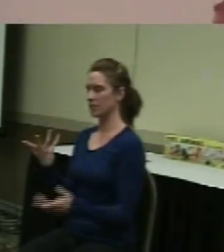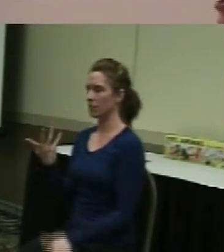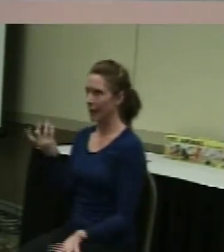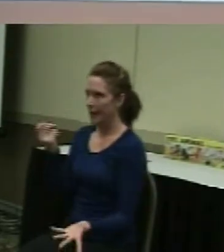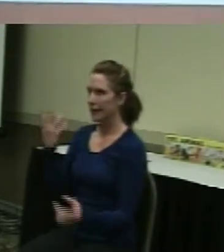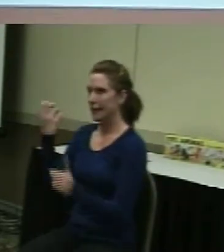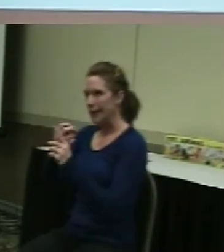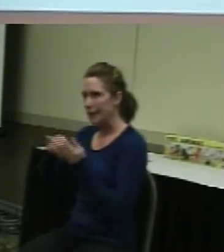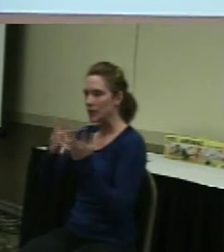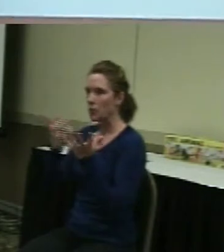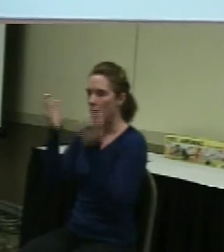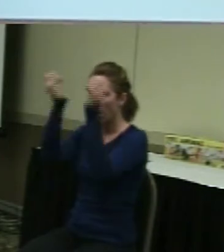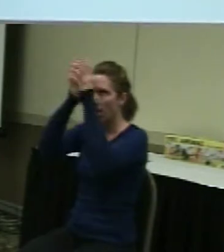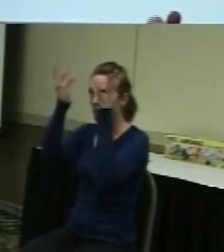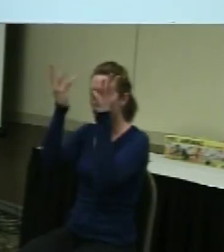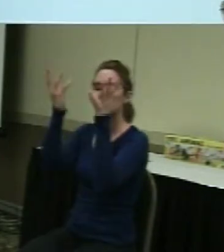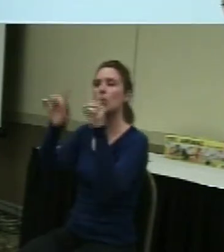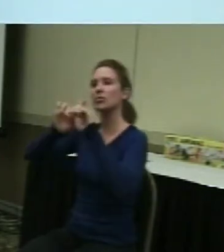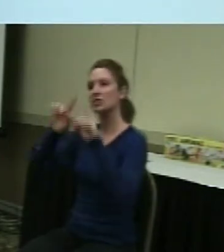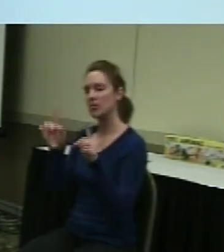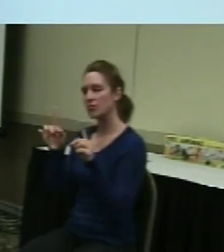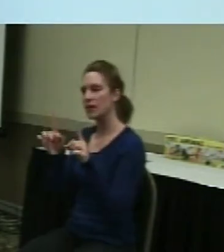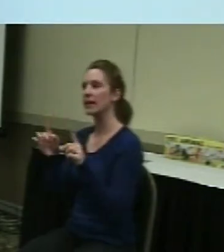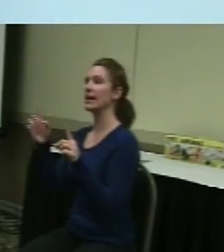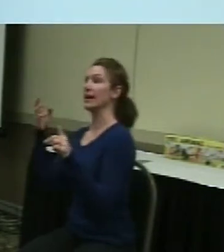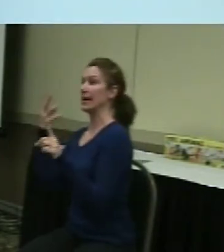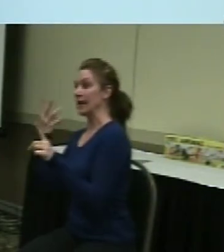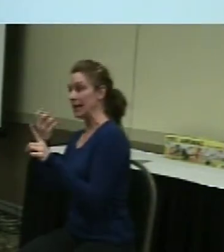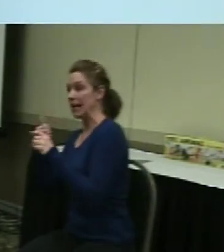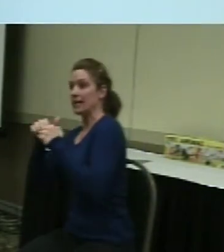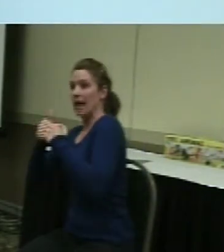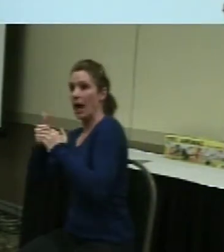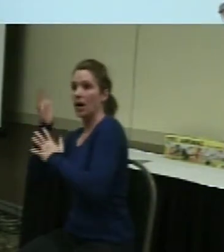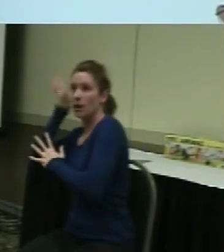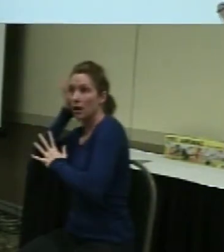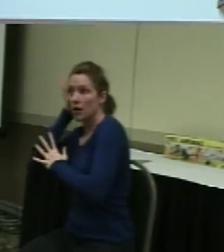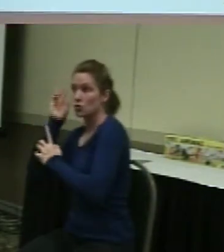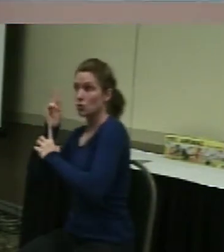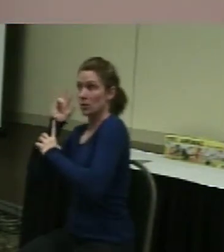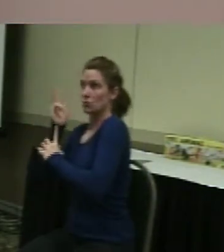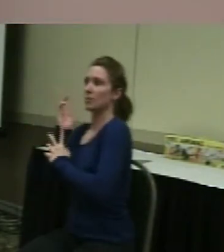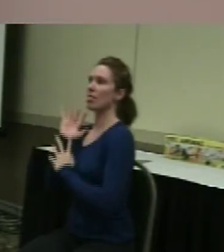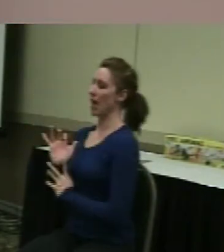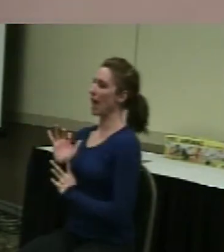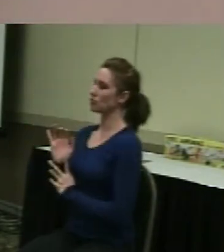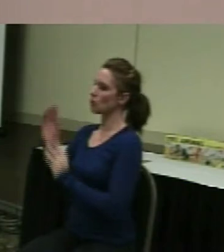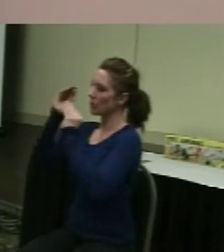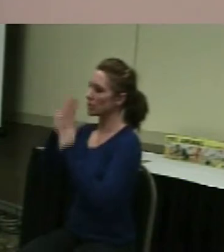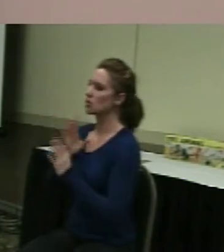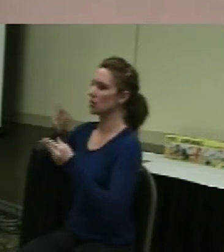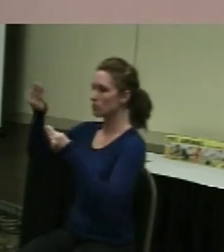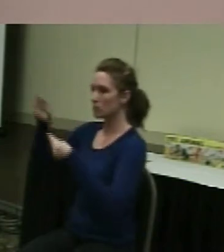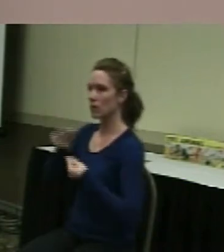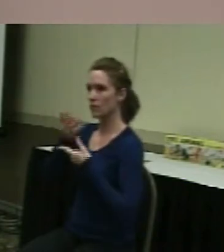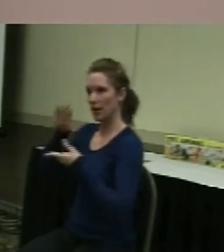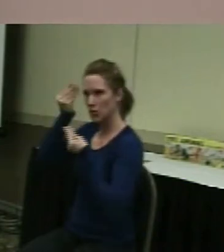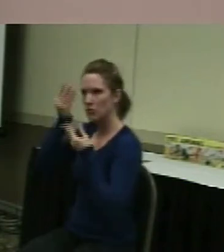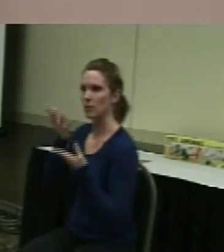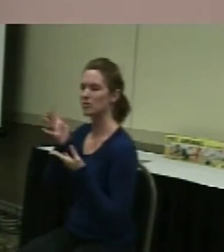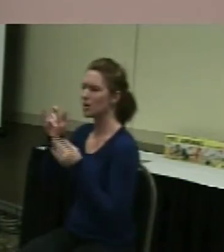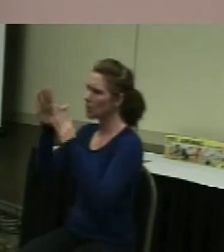So the teacher not just describes it to you very specifically, but provides this kind of information. Wouldn't that be